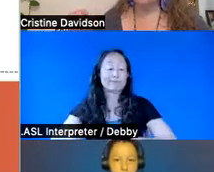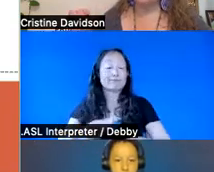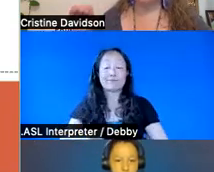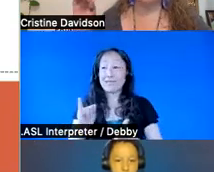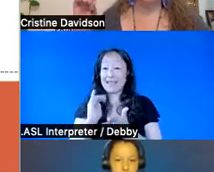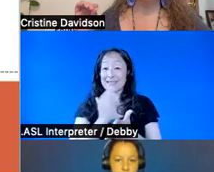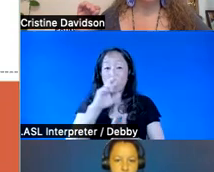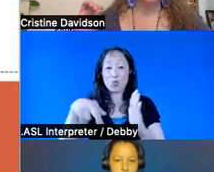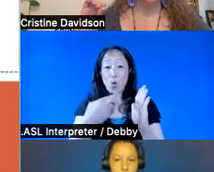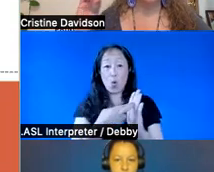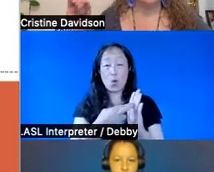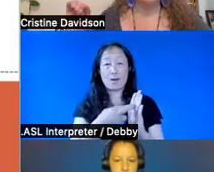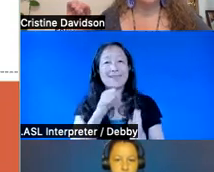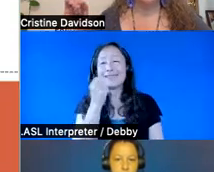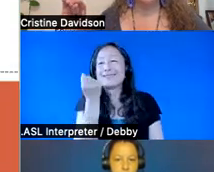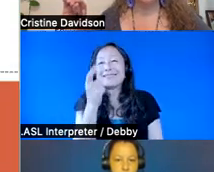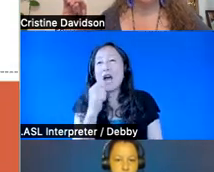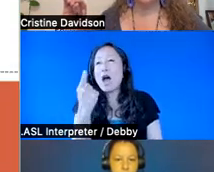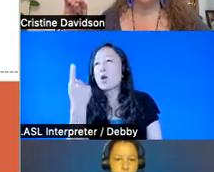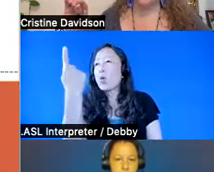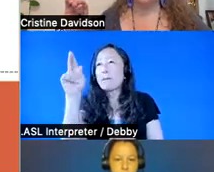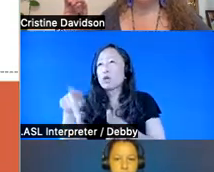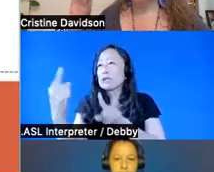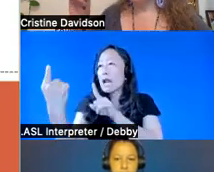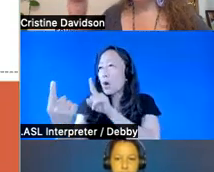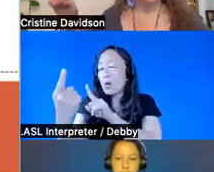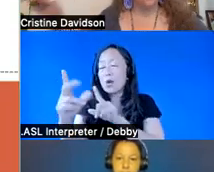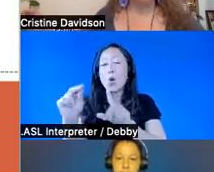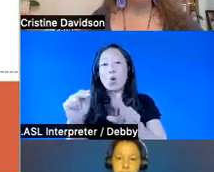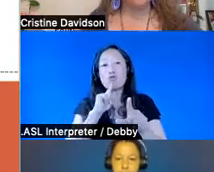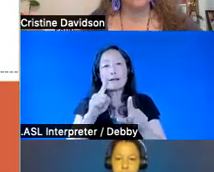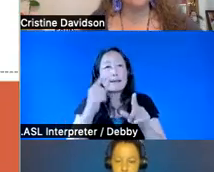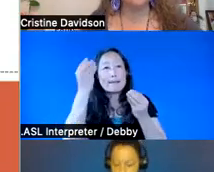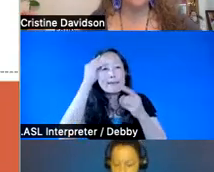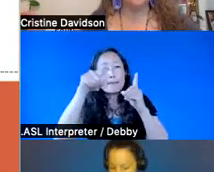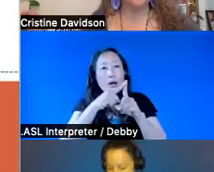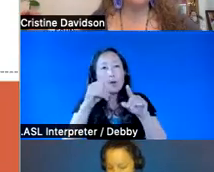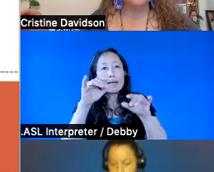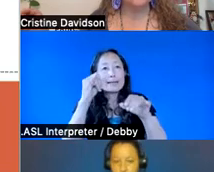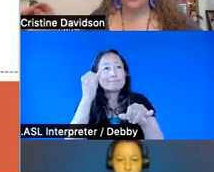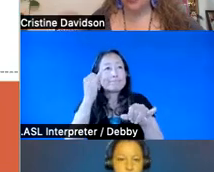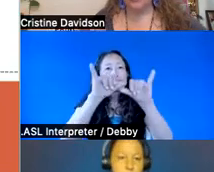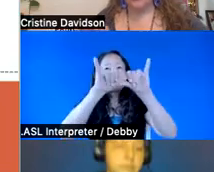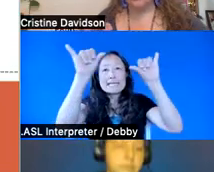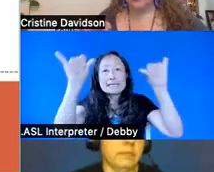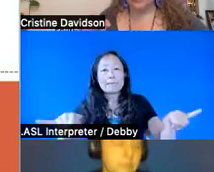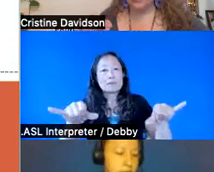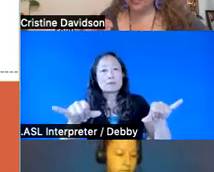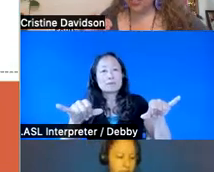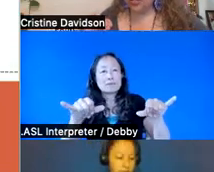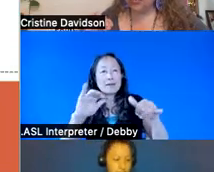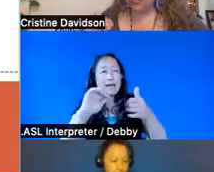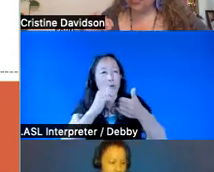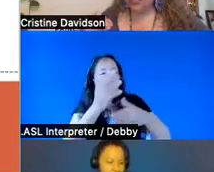It's really about digging in to those institutions that make it harder for us, right? It's